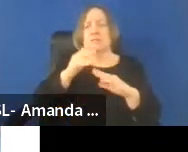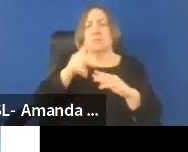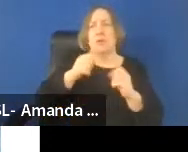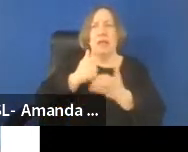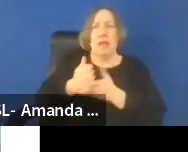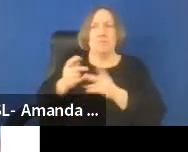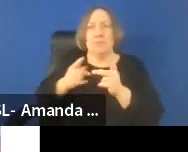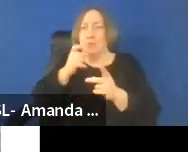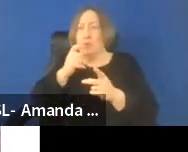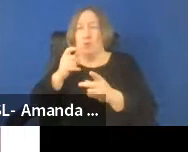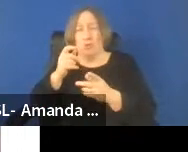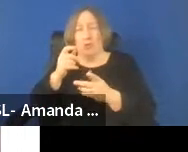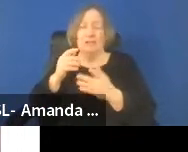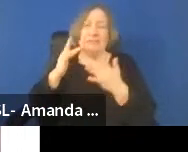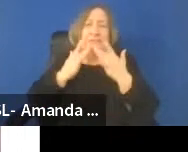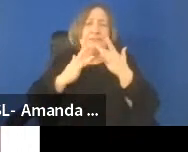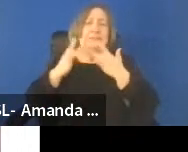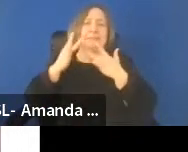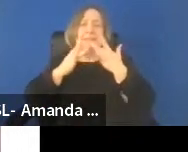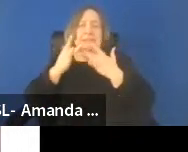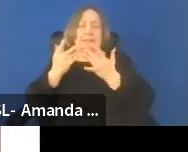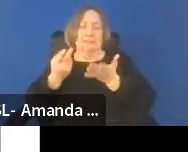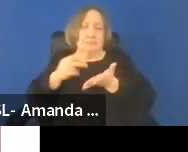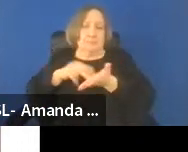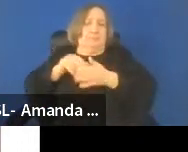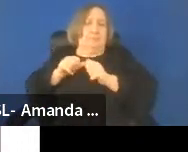brink get back on their feet.